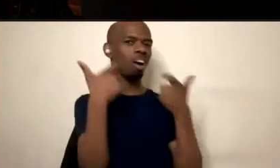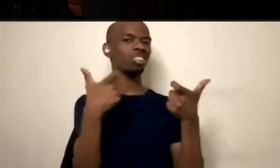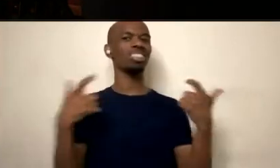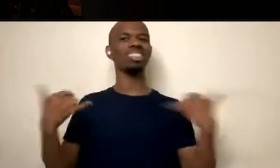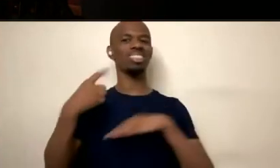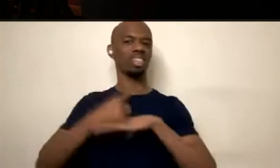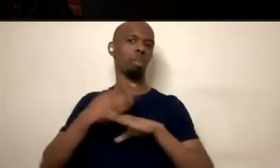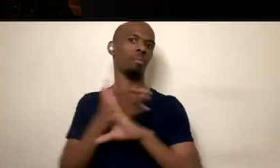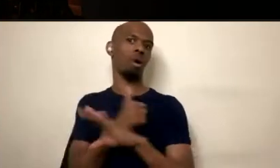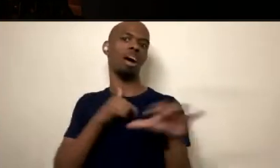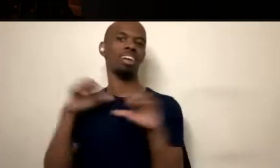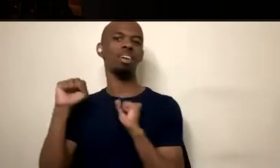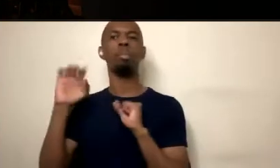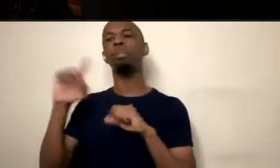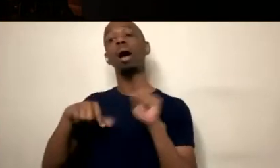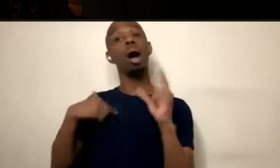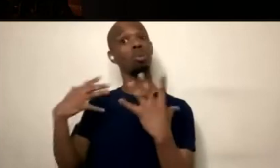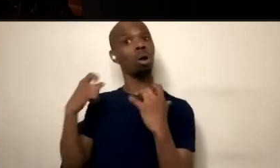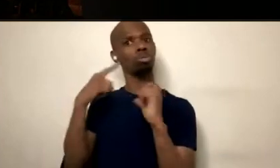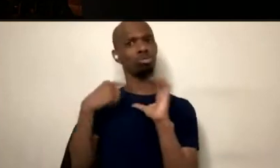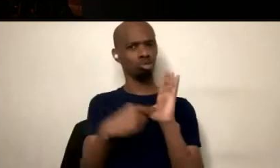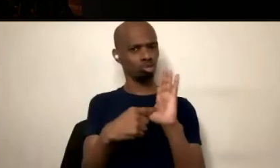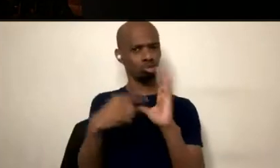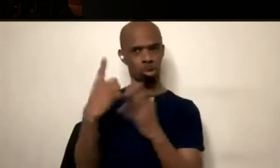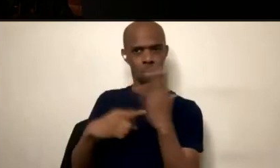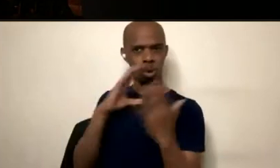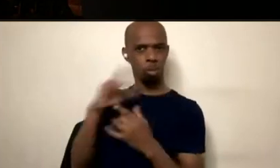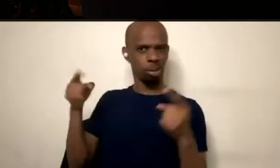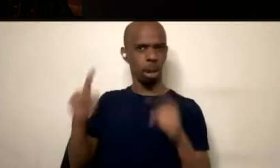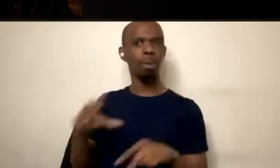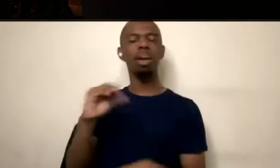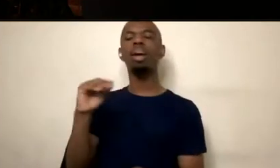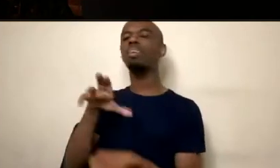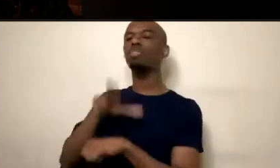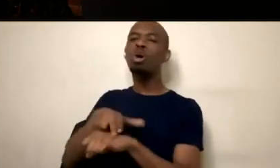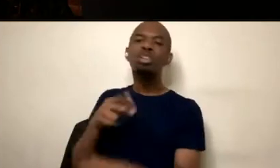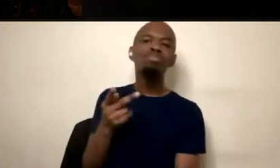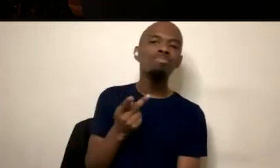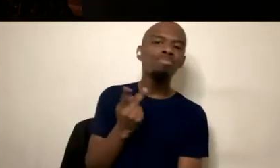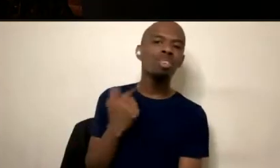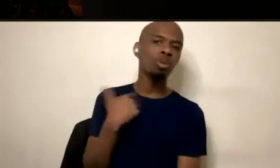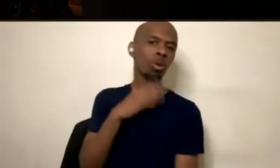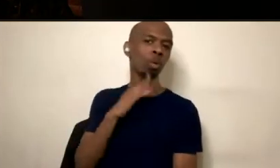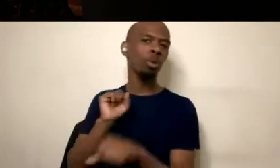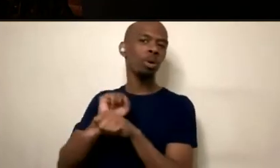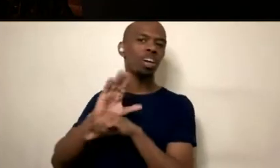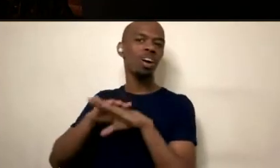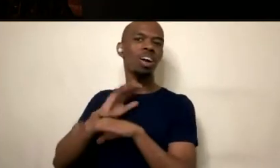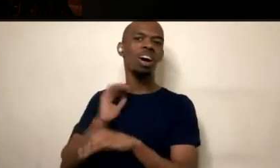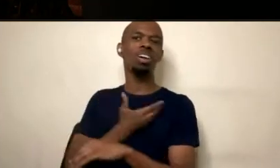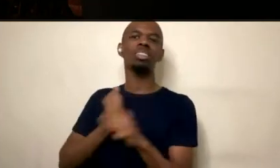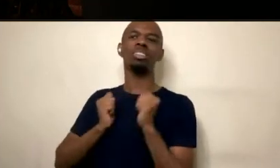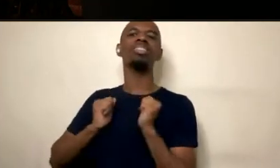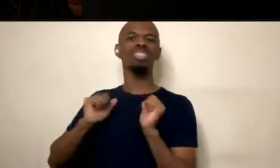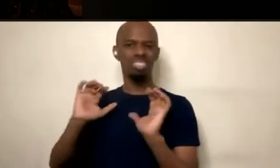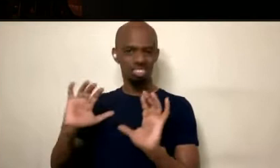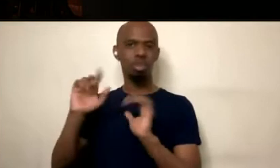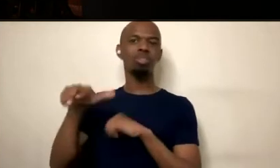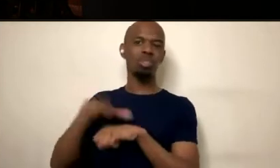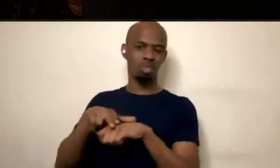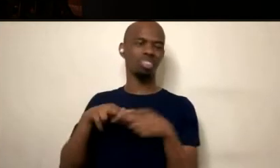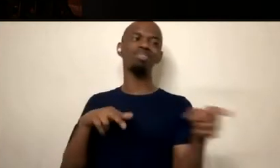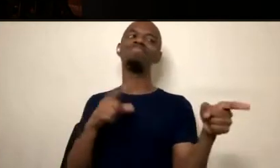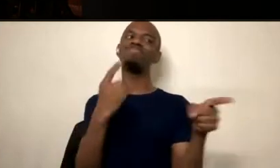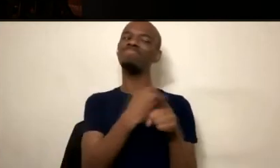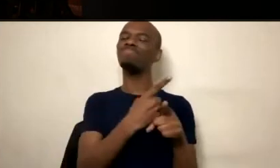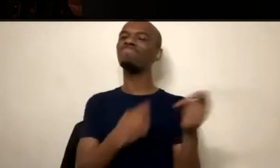happen. So a lot is happening, and of course, you and me. Hopefully, we're going to work on our show. So yes, yeah. absolutely, yeah. absolutely, yes.